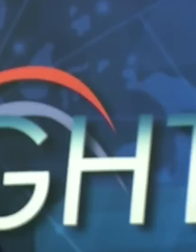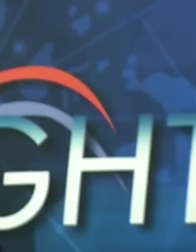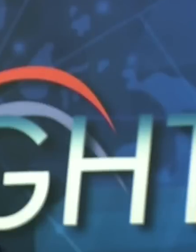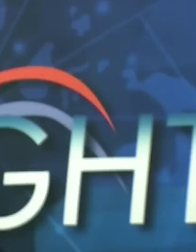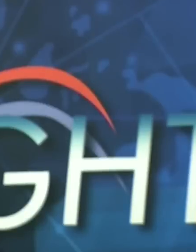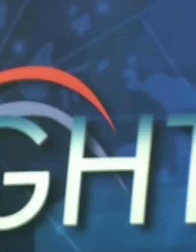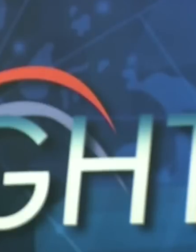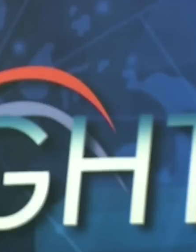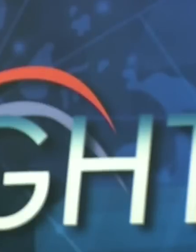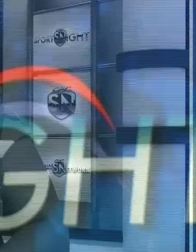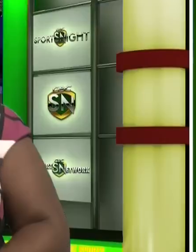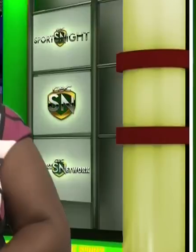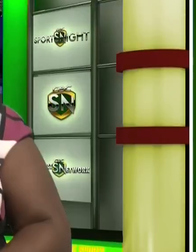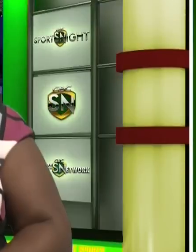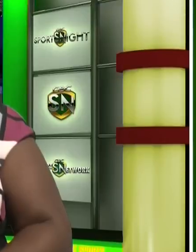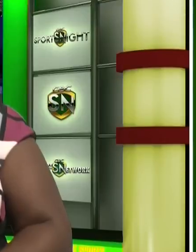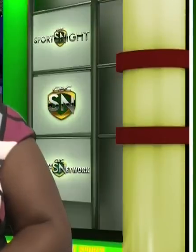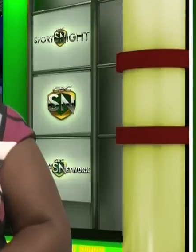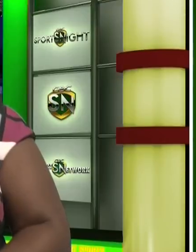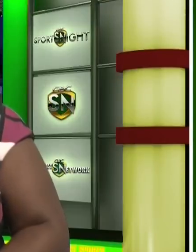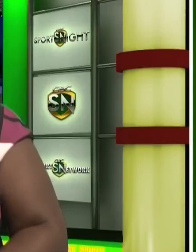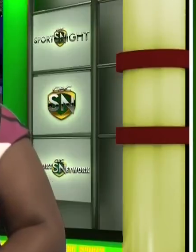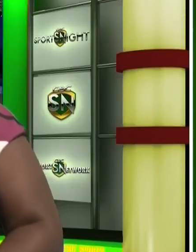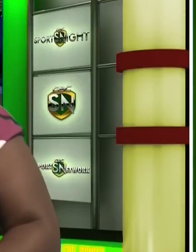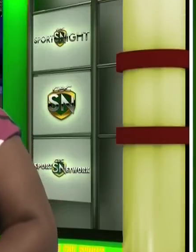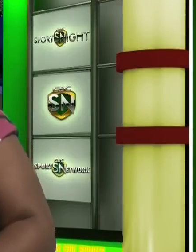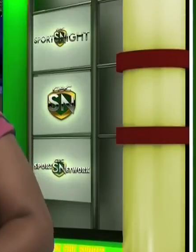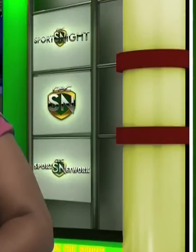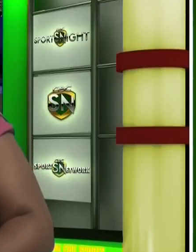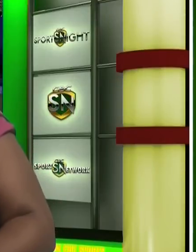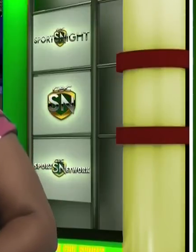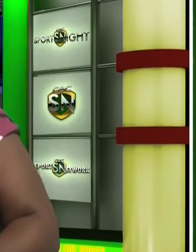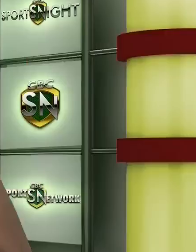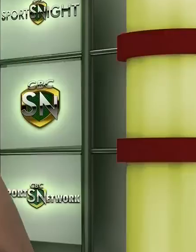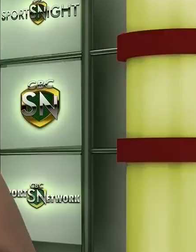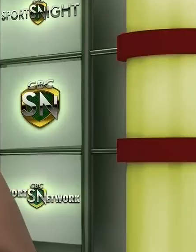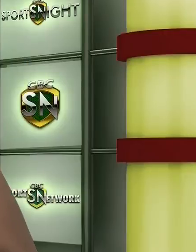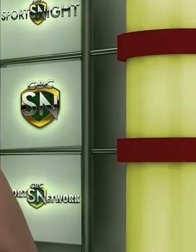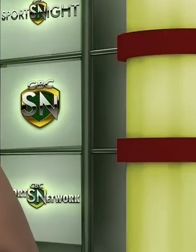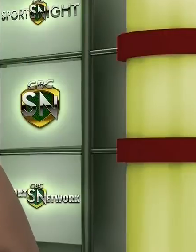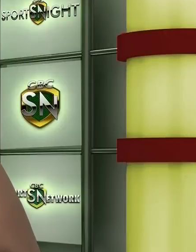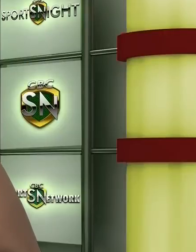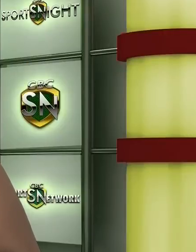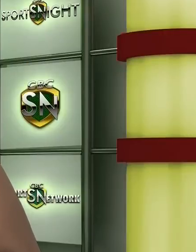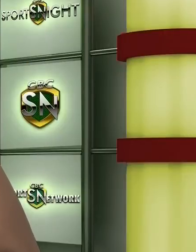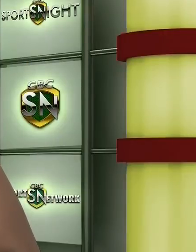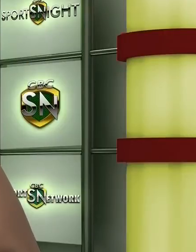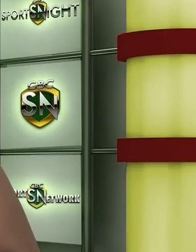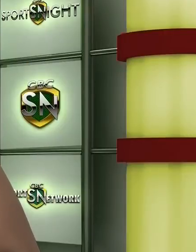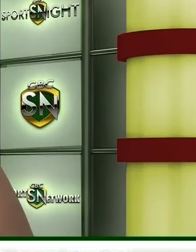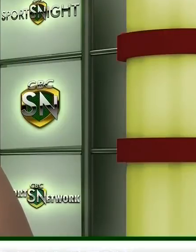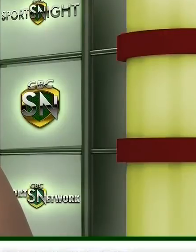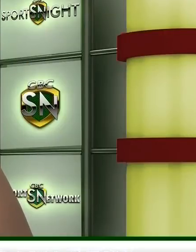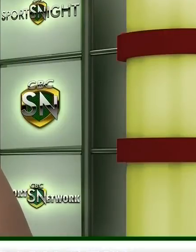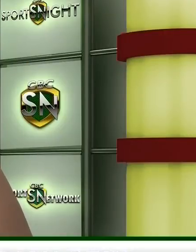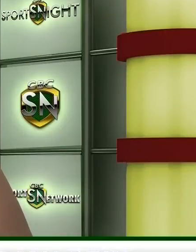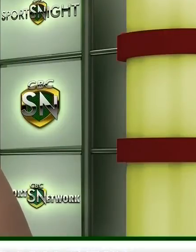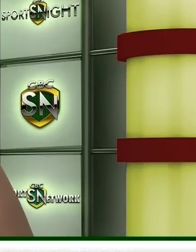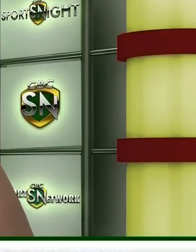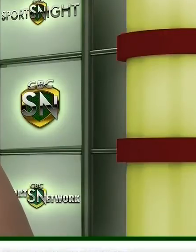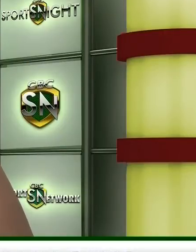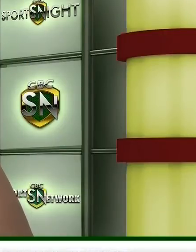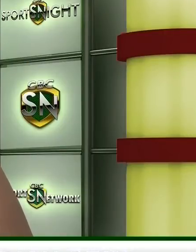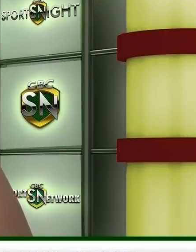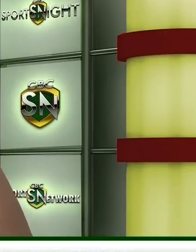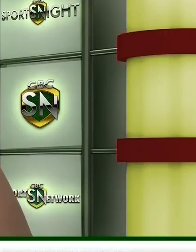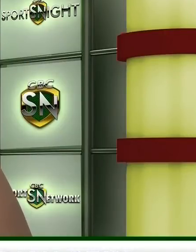Let's get back to some more sports. Let's get back to Anne-Marie Burke. Well, Pearson, now the Northern Ireland Warriors are here to beat the Barbados Gems